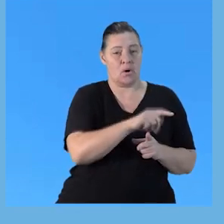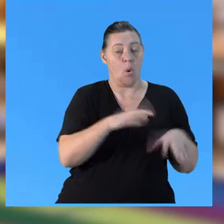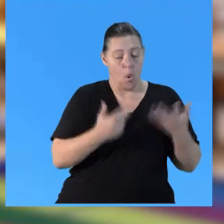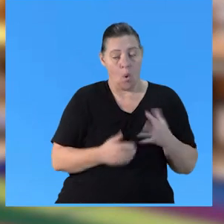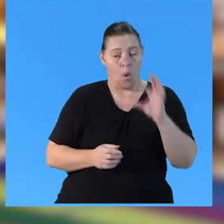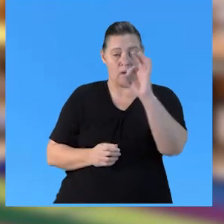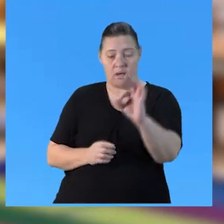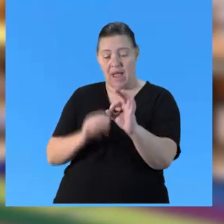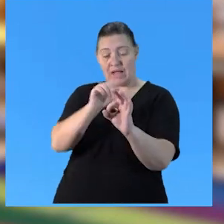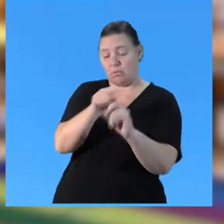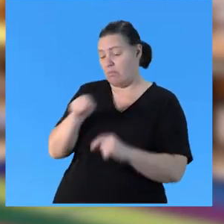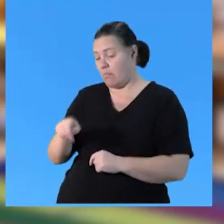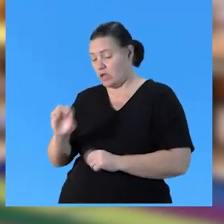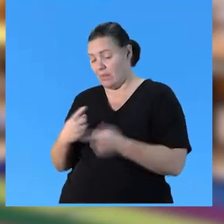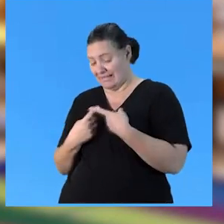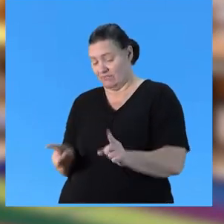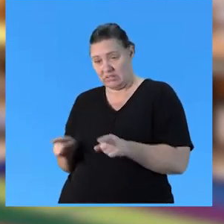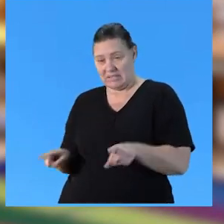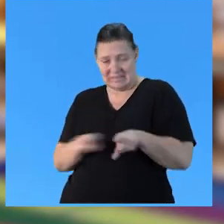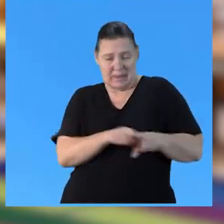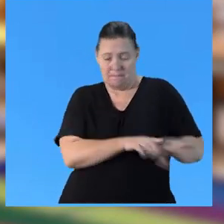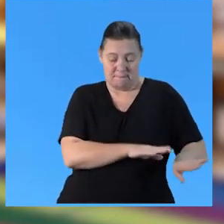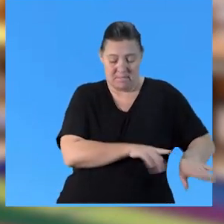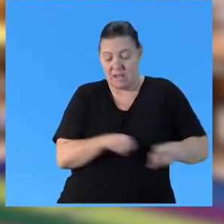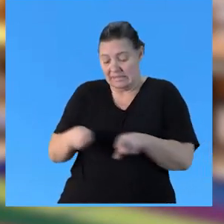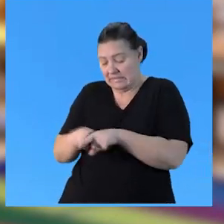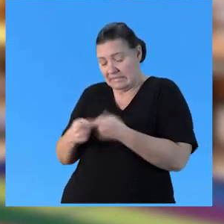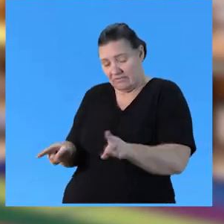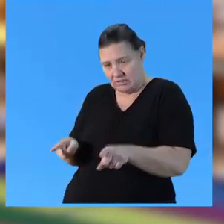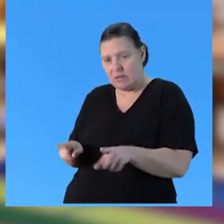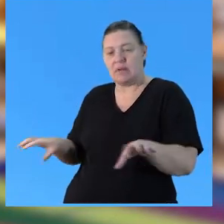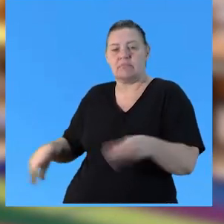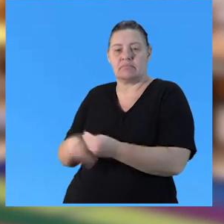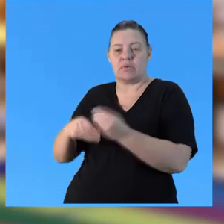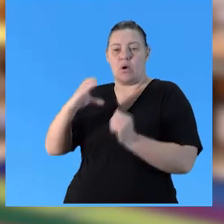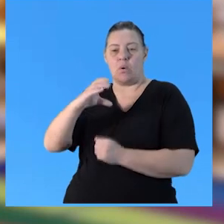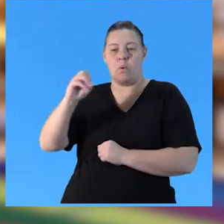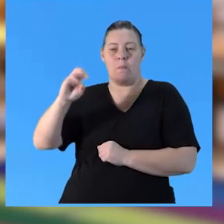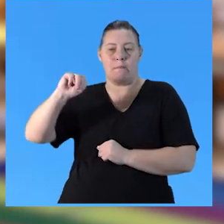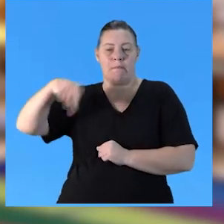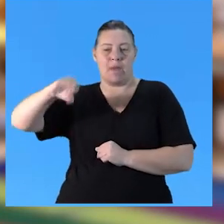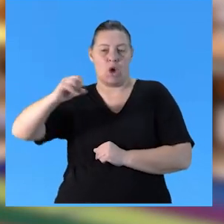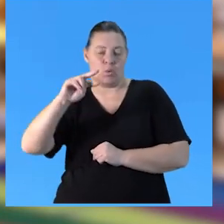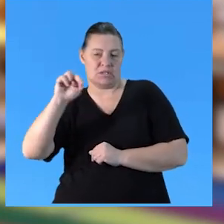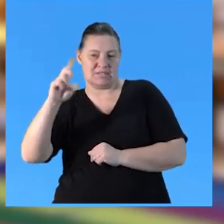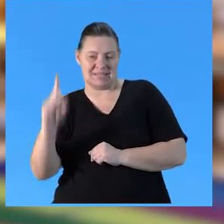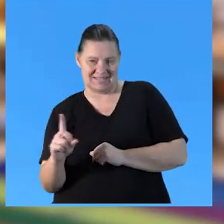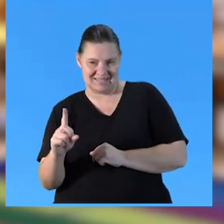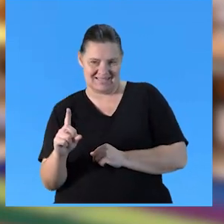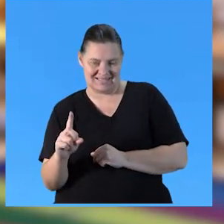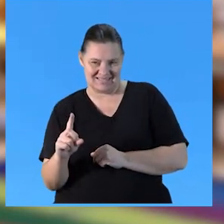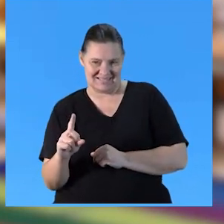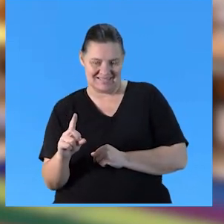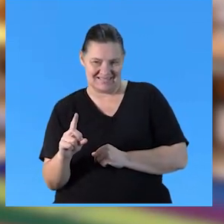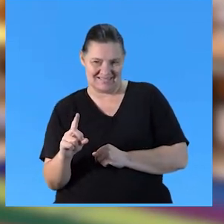going to be able to manipulate the value of the resistance by you yourself changing the resistance of that particular resistor,